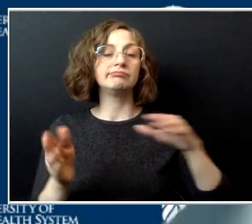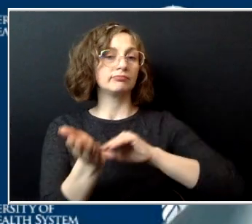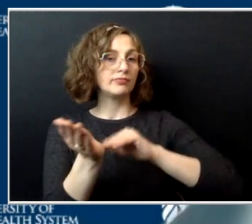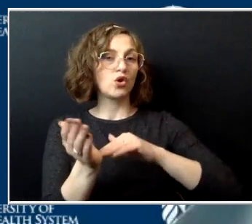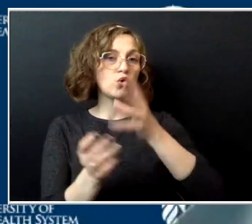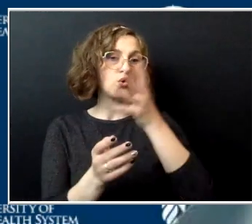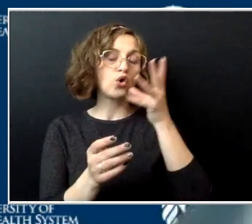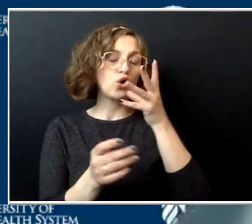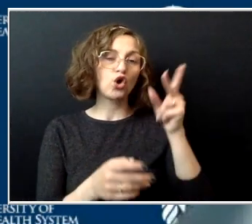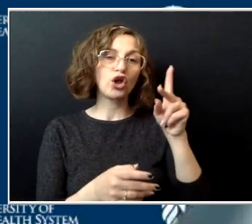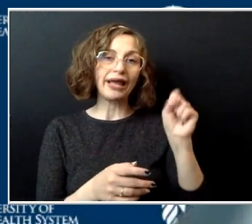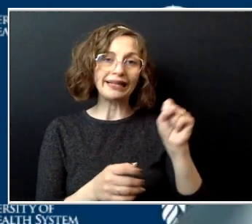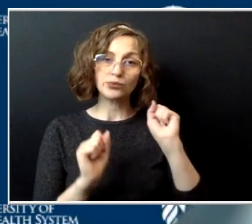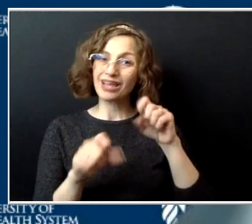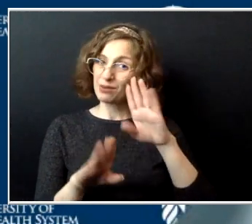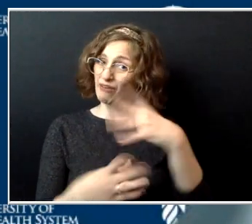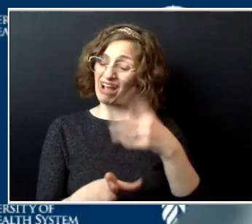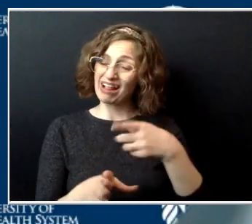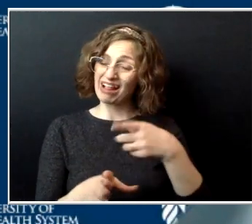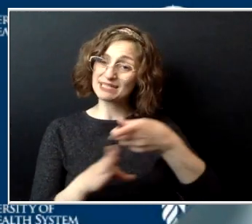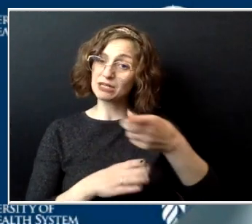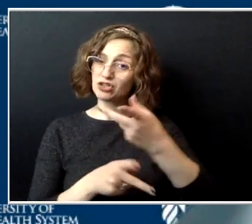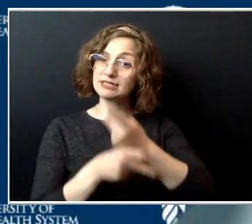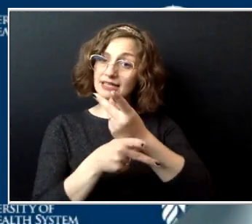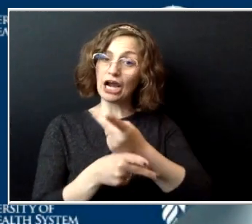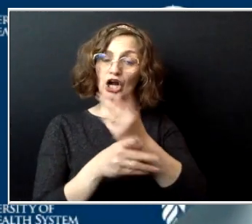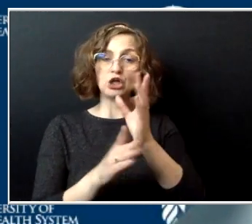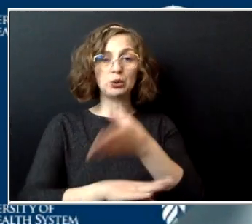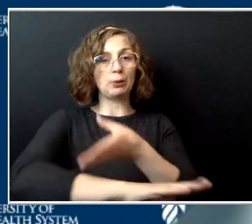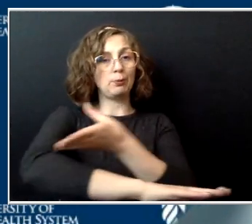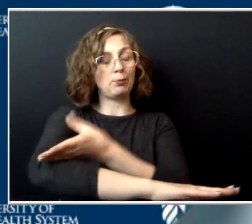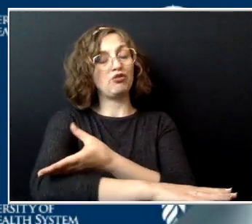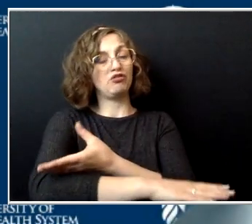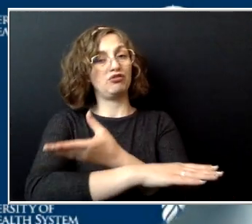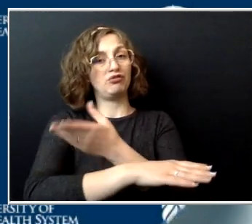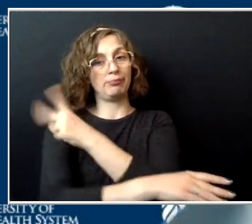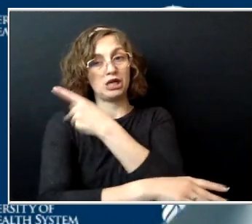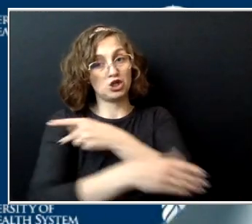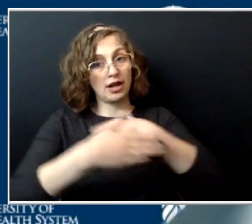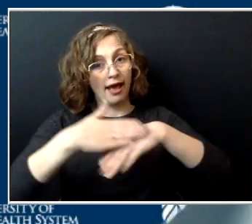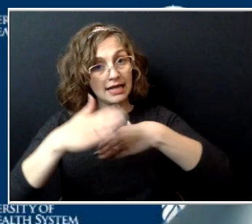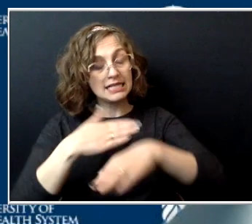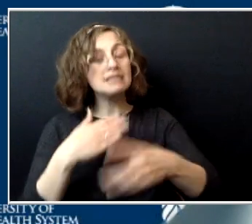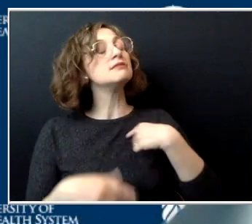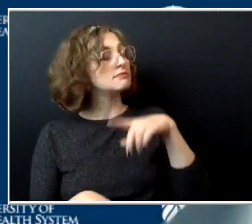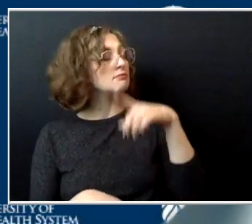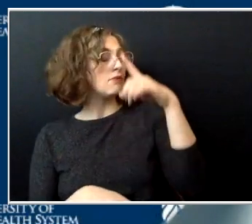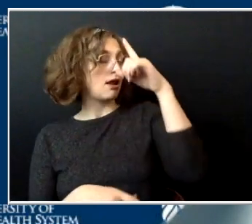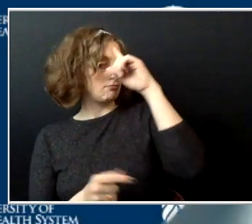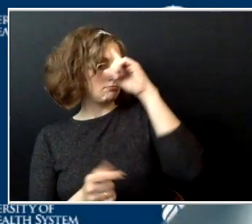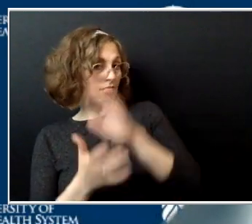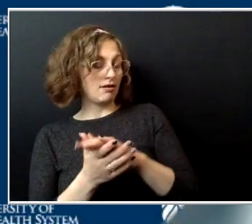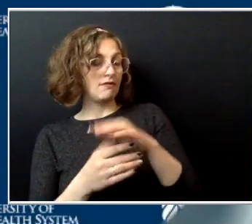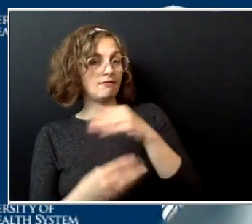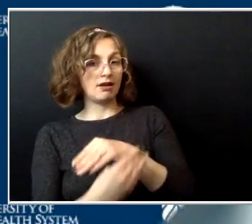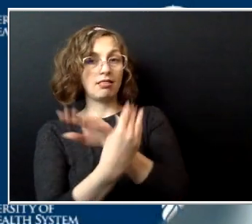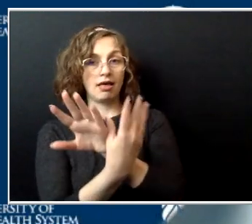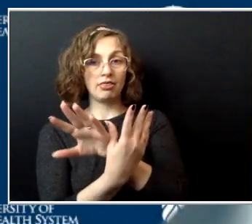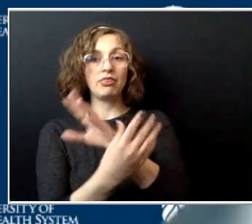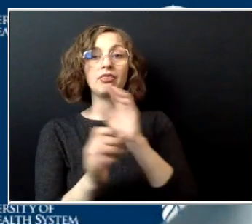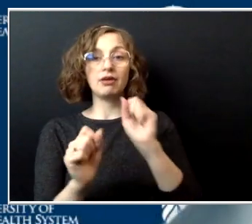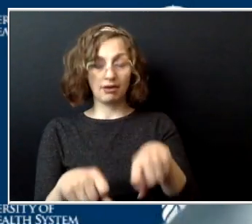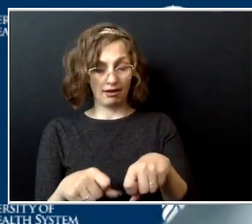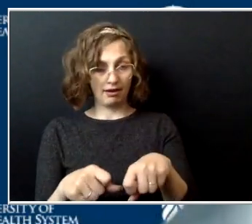of care to improve access for patients out there. But I do think telehealth can help to identify patients that are higher